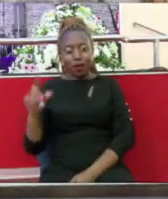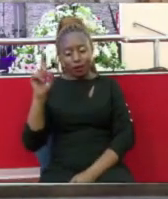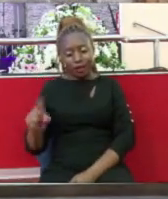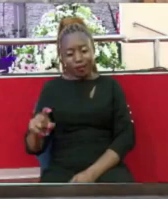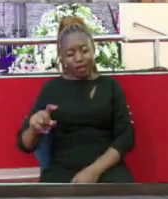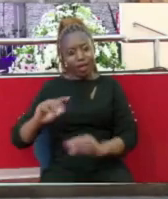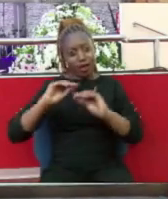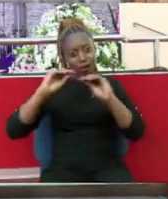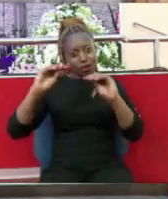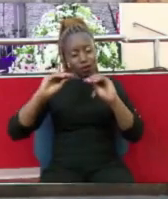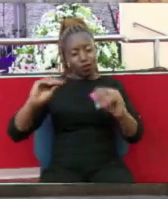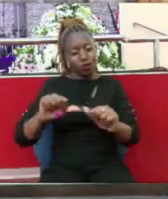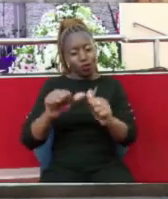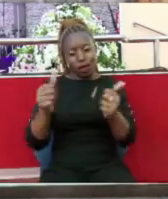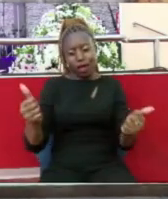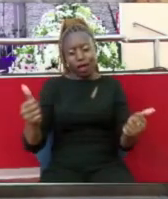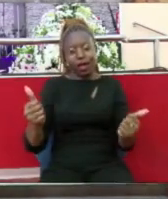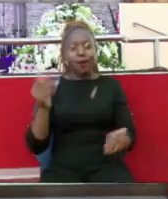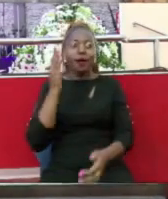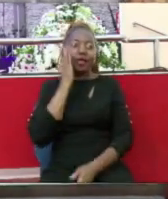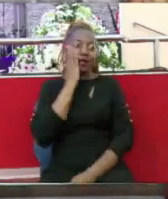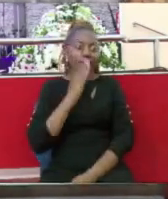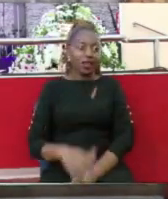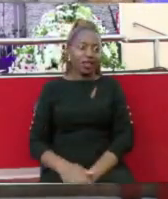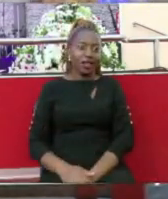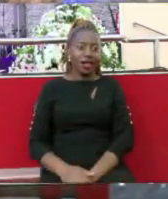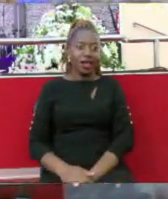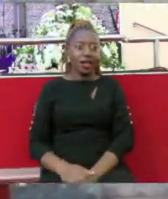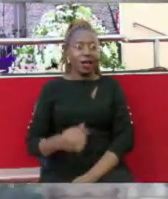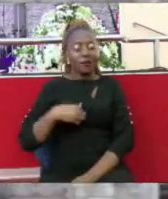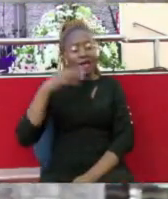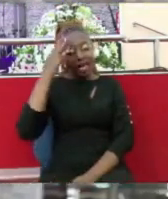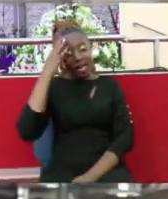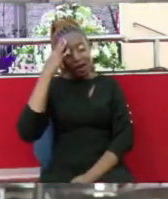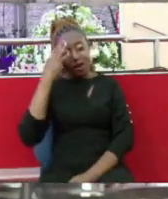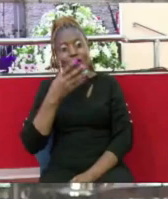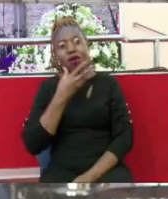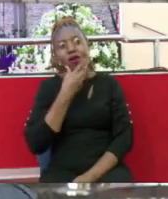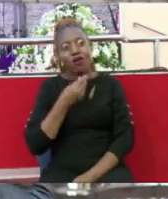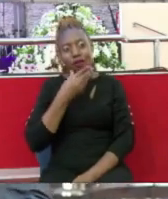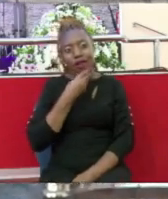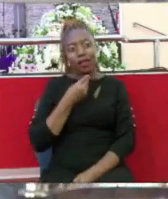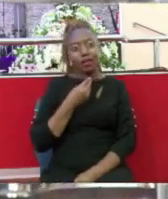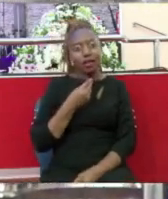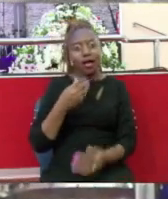I know fathers have a good role of teaching children.